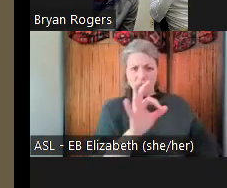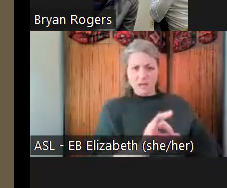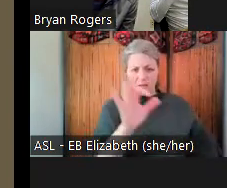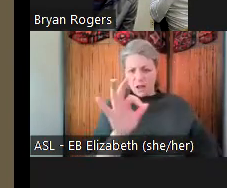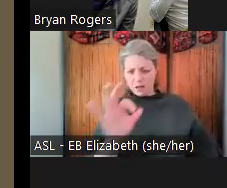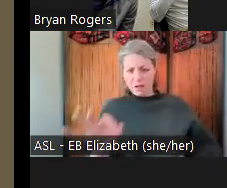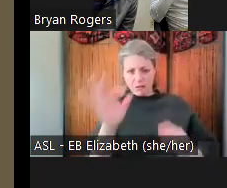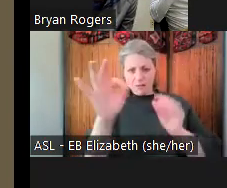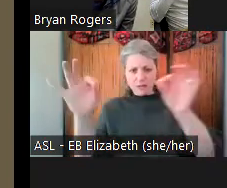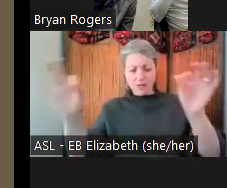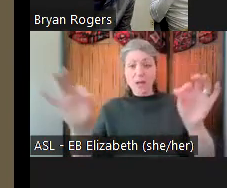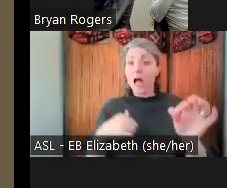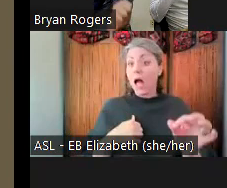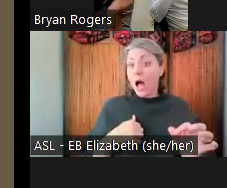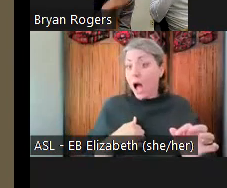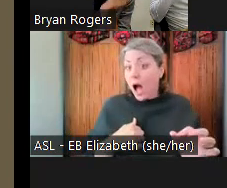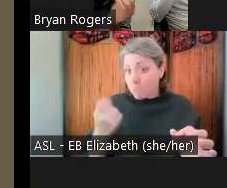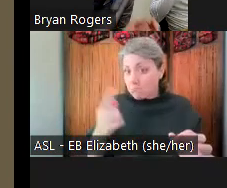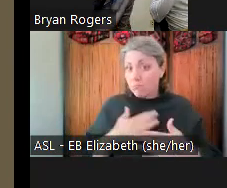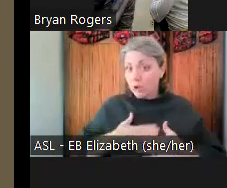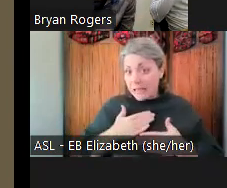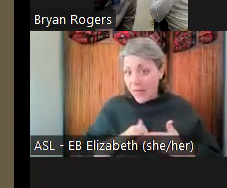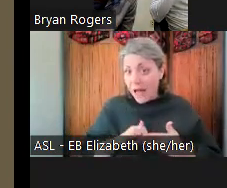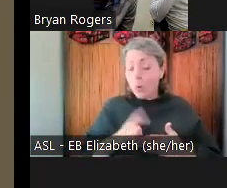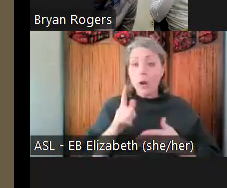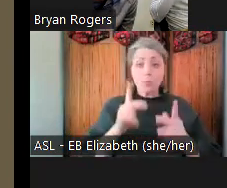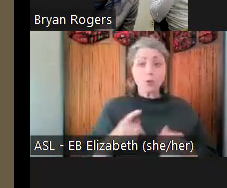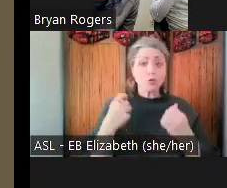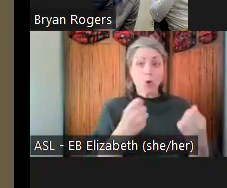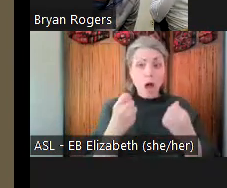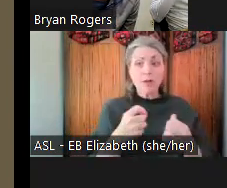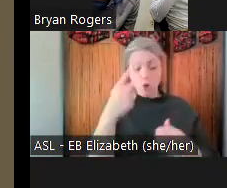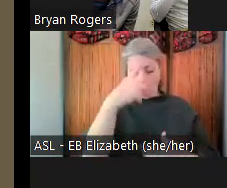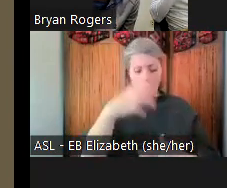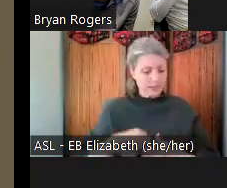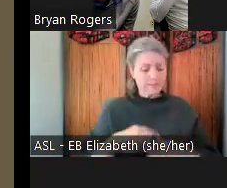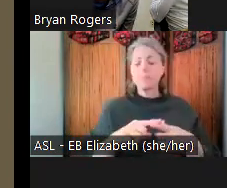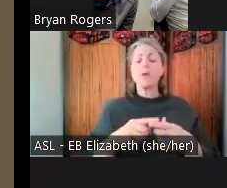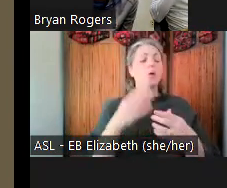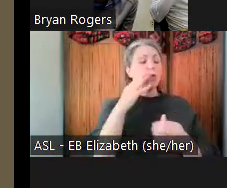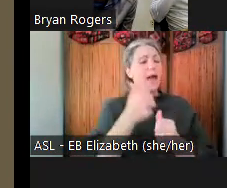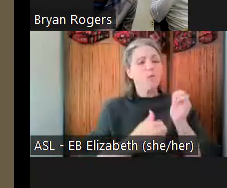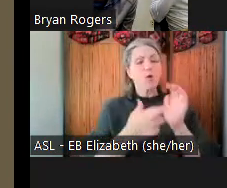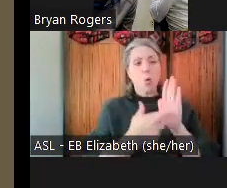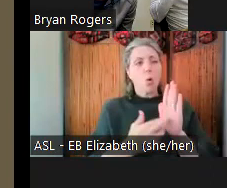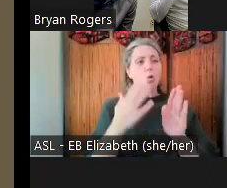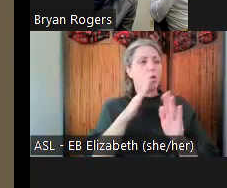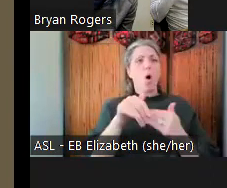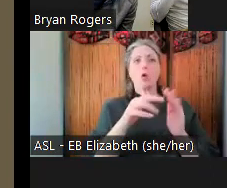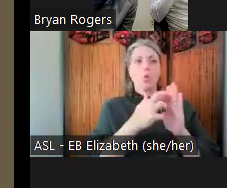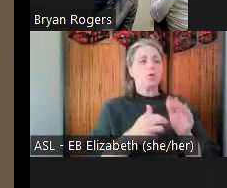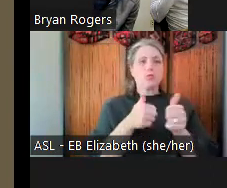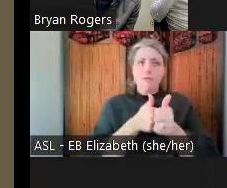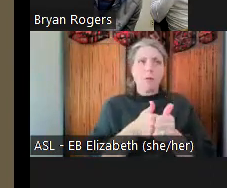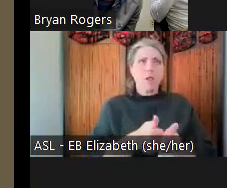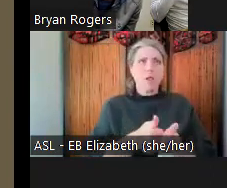was doing so well. This person could drive. He knew every rule of the road, every situation. He just knew all the rules, but